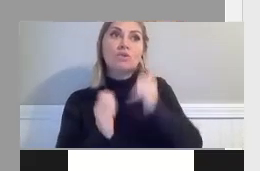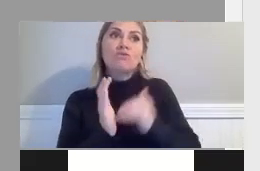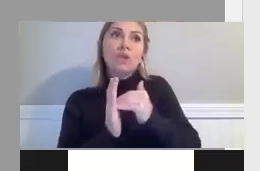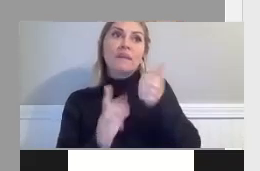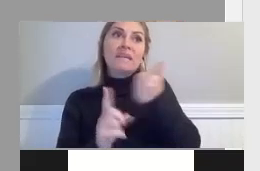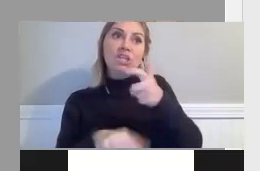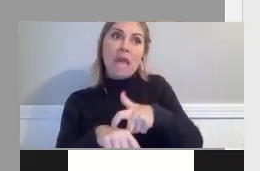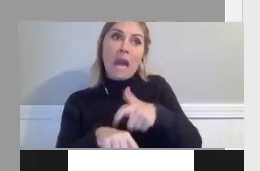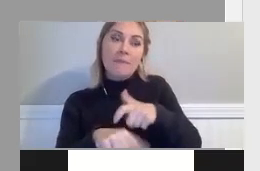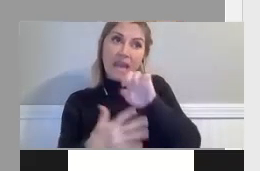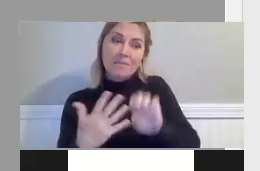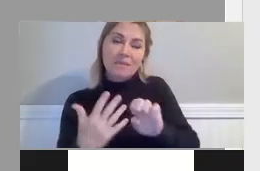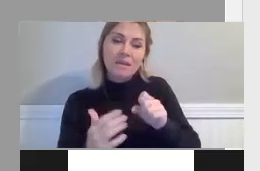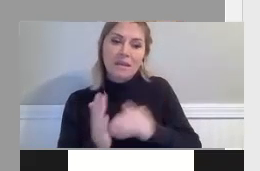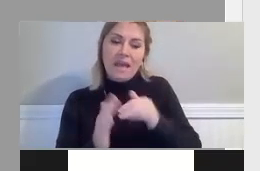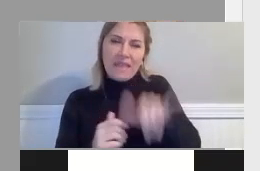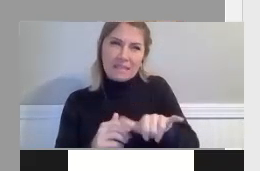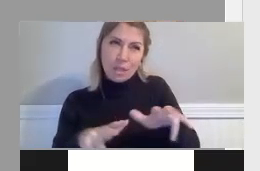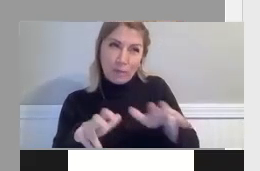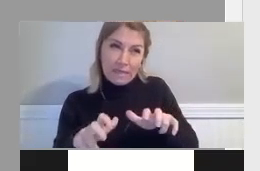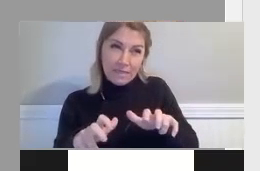time is a greedy